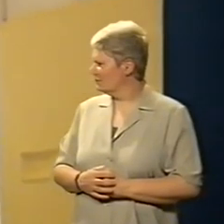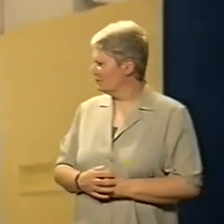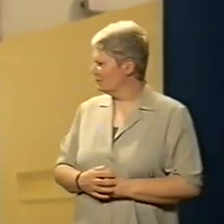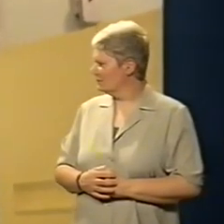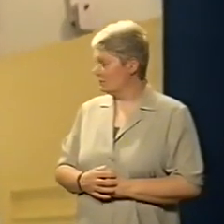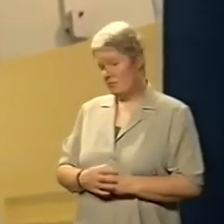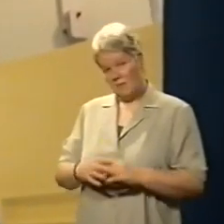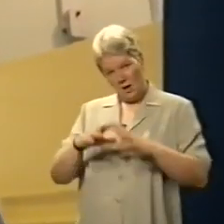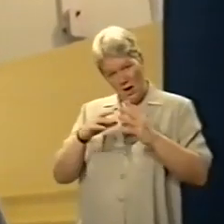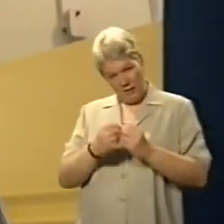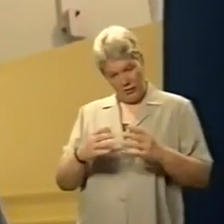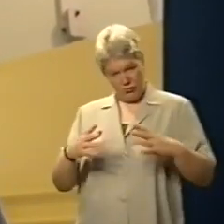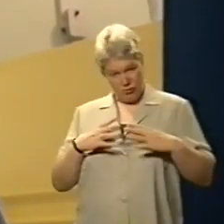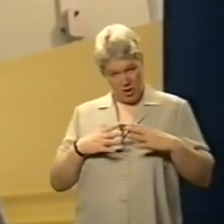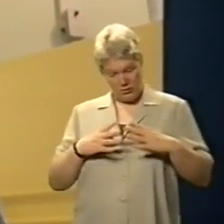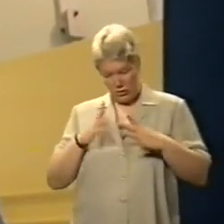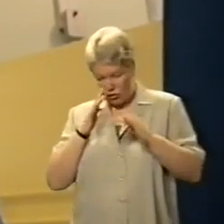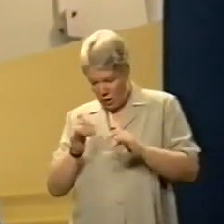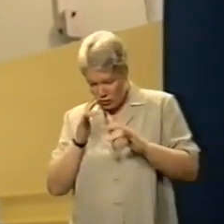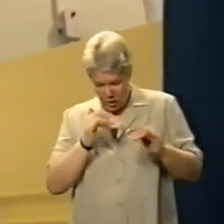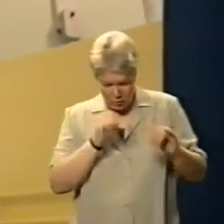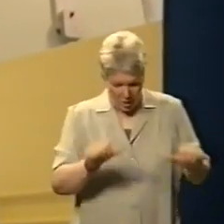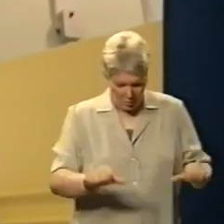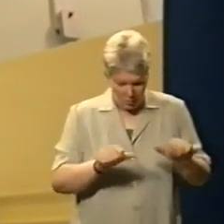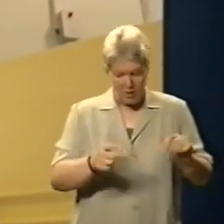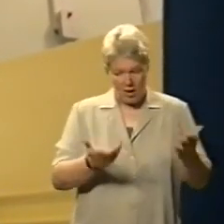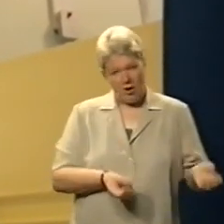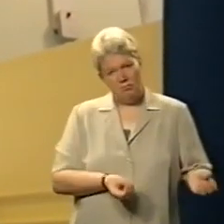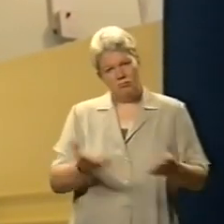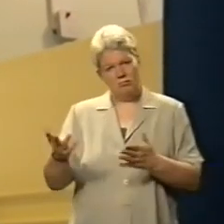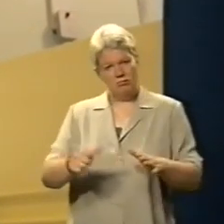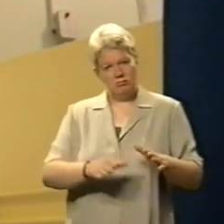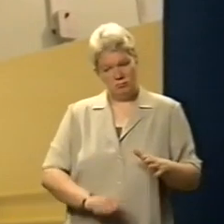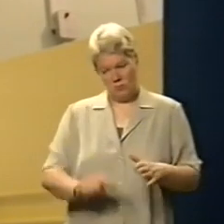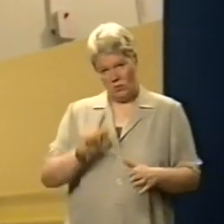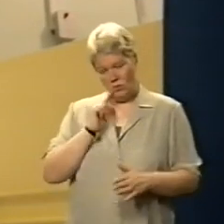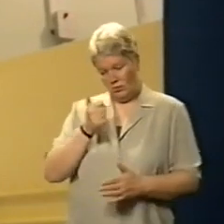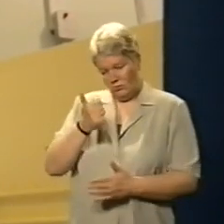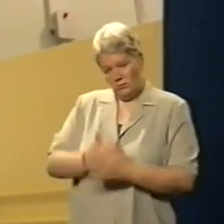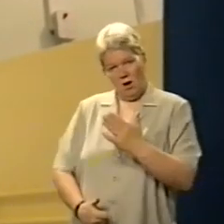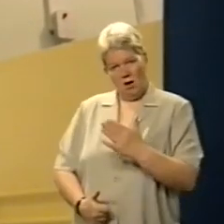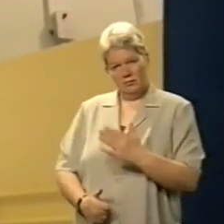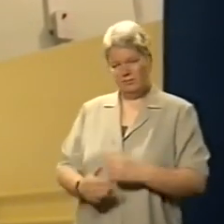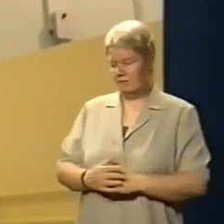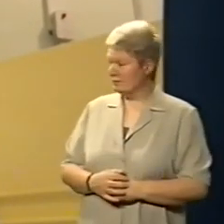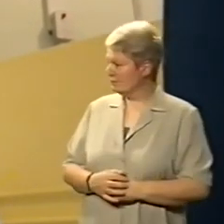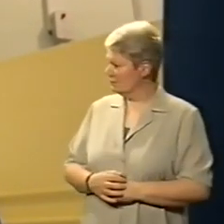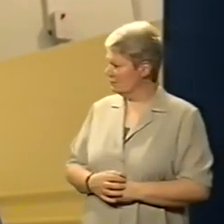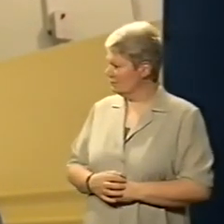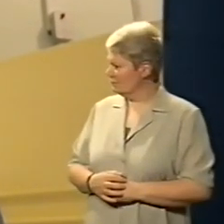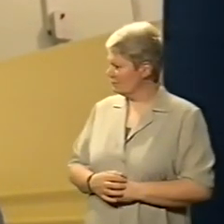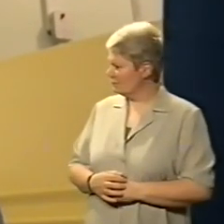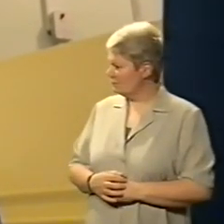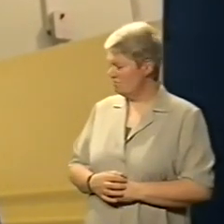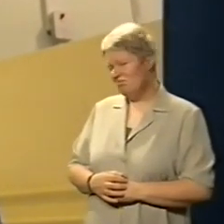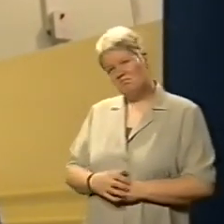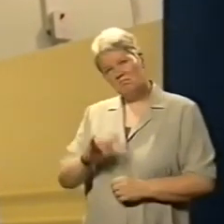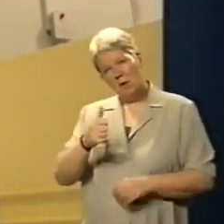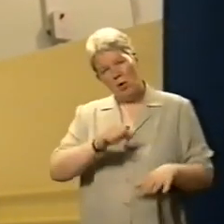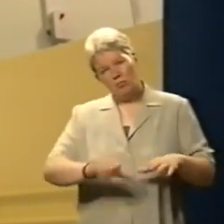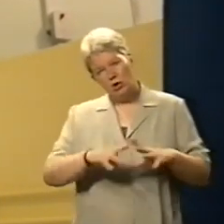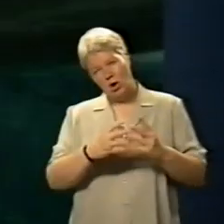Everything's ready, all the checks have been done and any minute now the operation will start and could last as long as